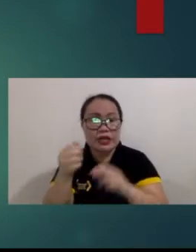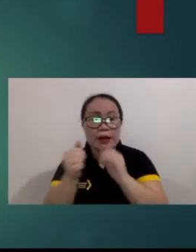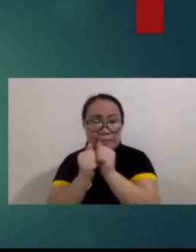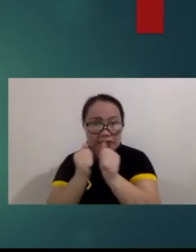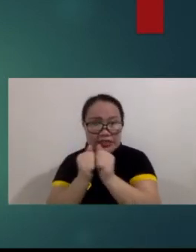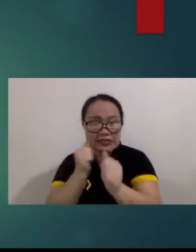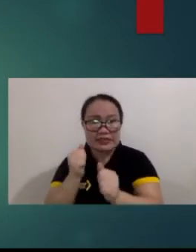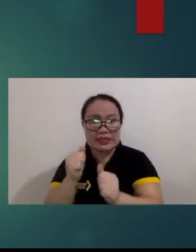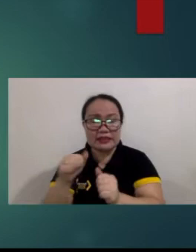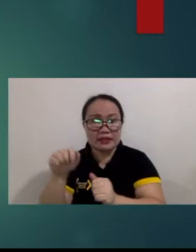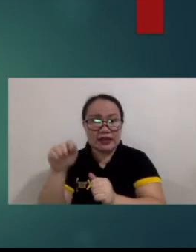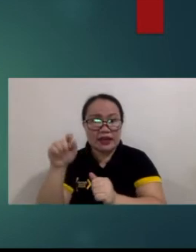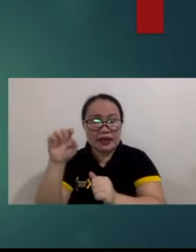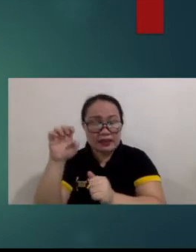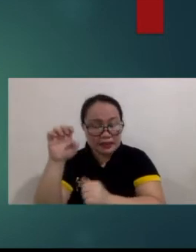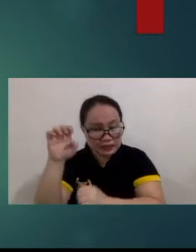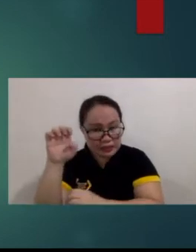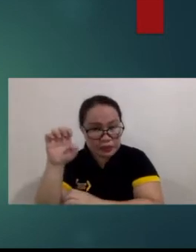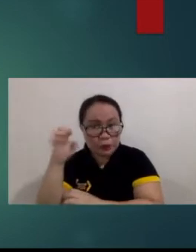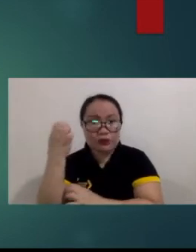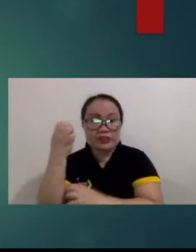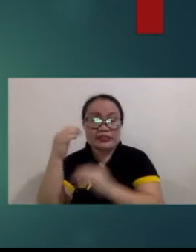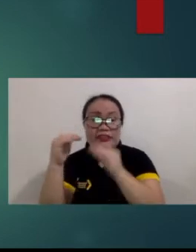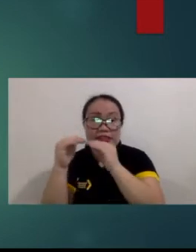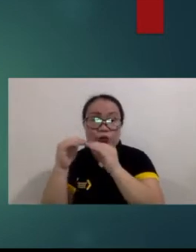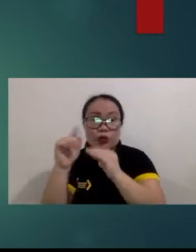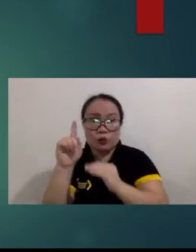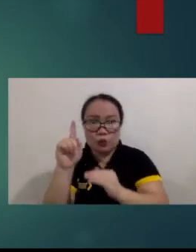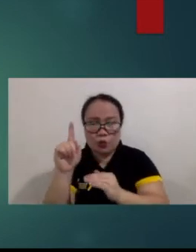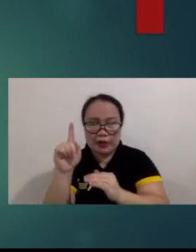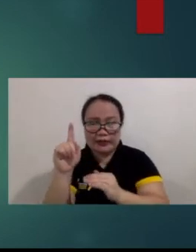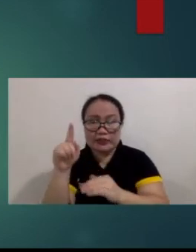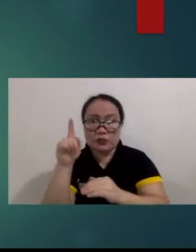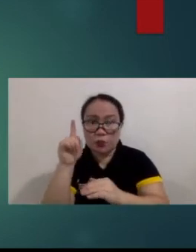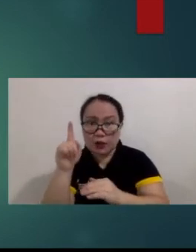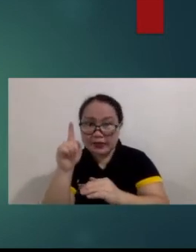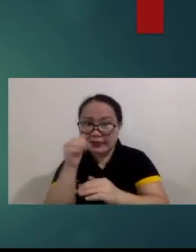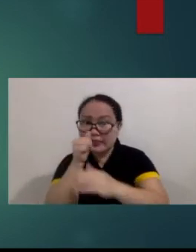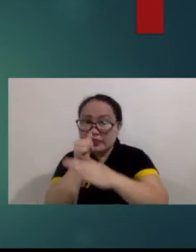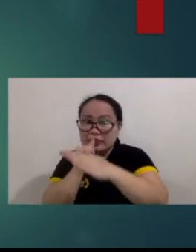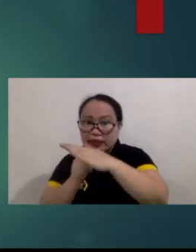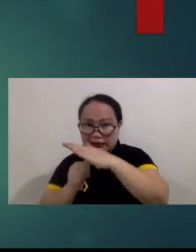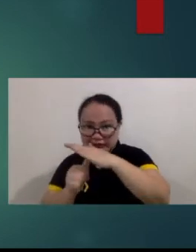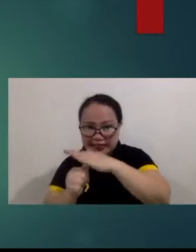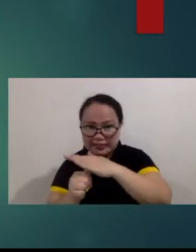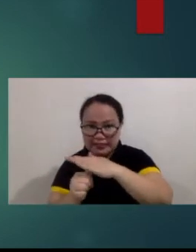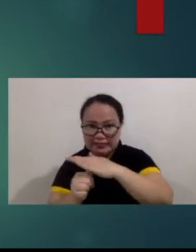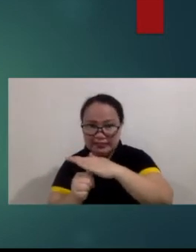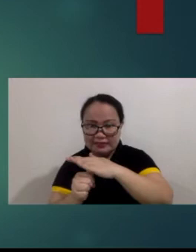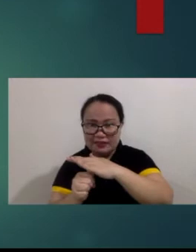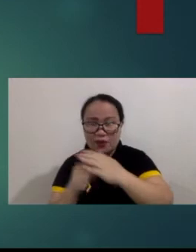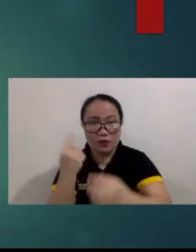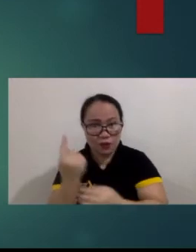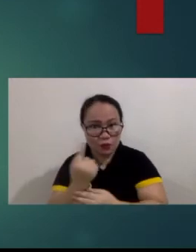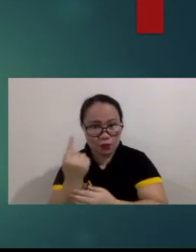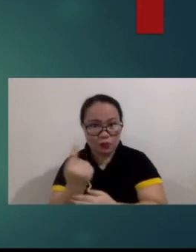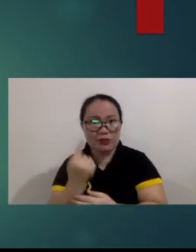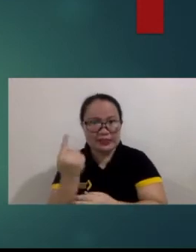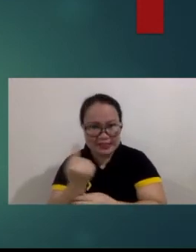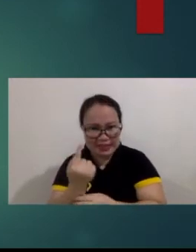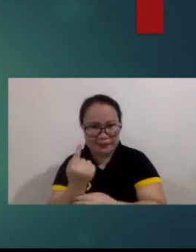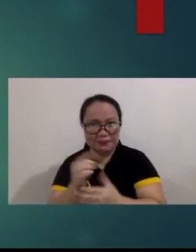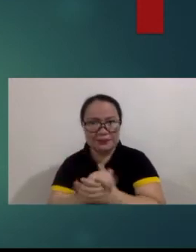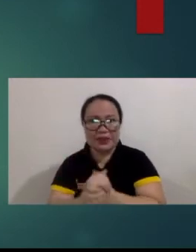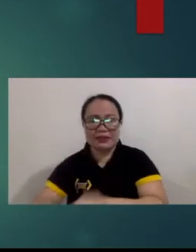always means that the exponent is equal to 1. So 1 is hidden all